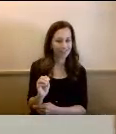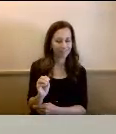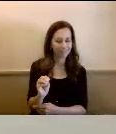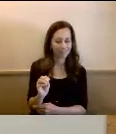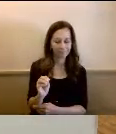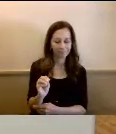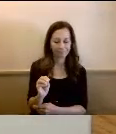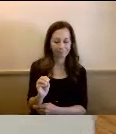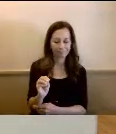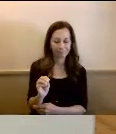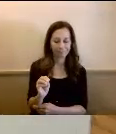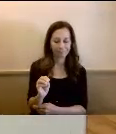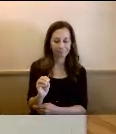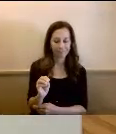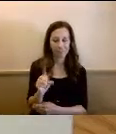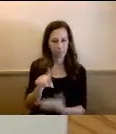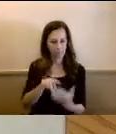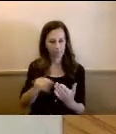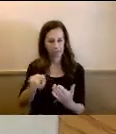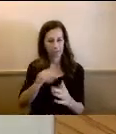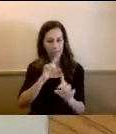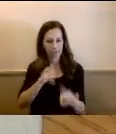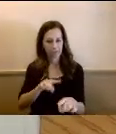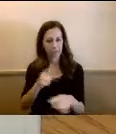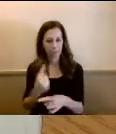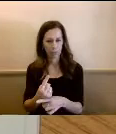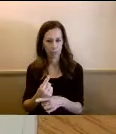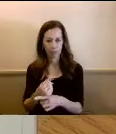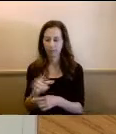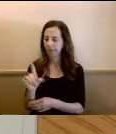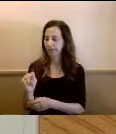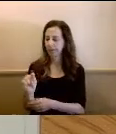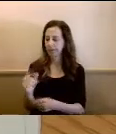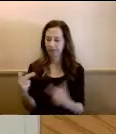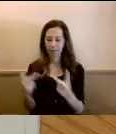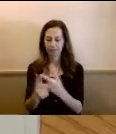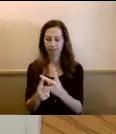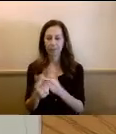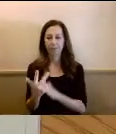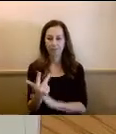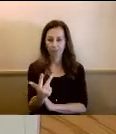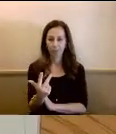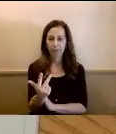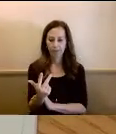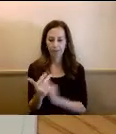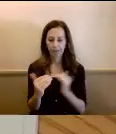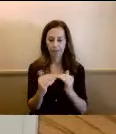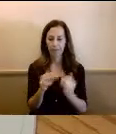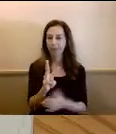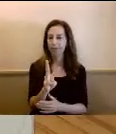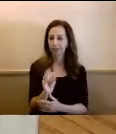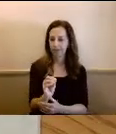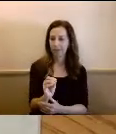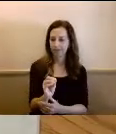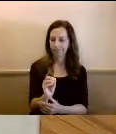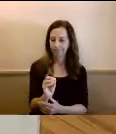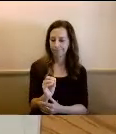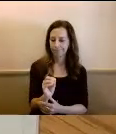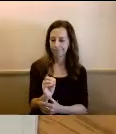60. Let's verify that our answer is correct. 20 times 3 equals